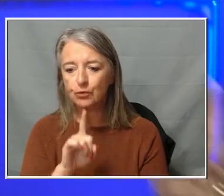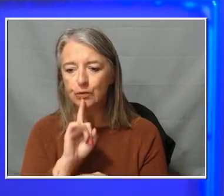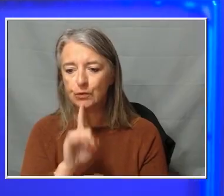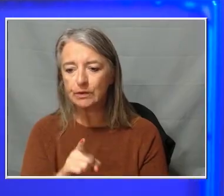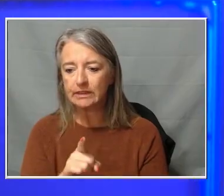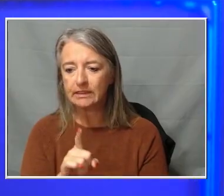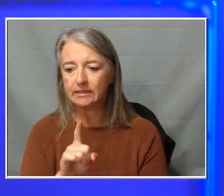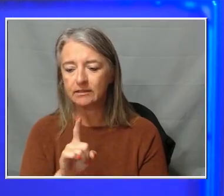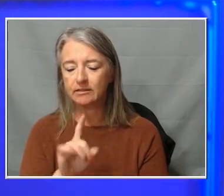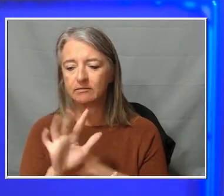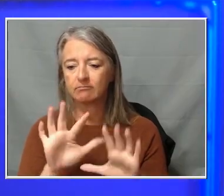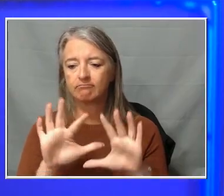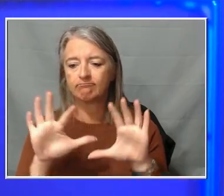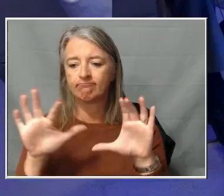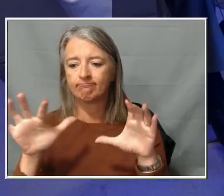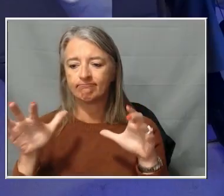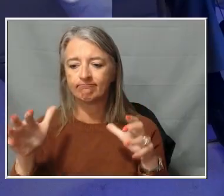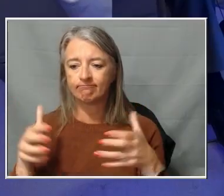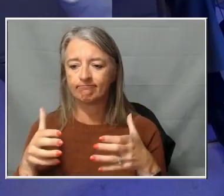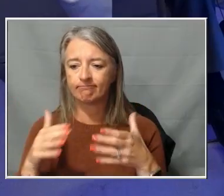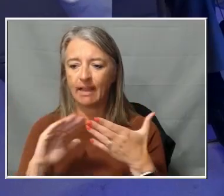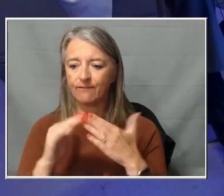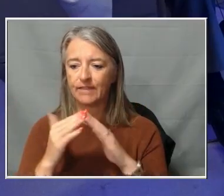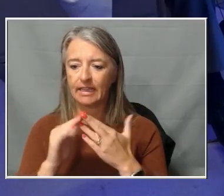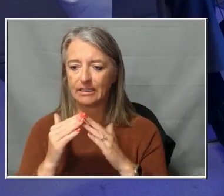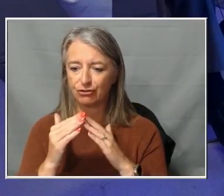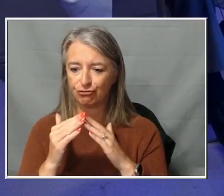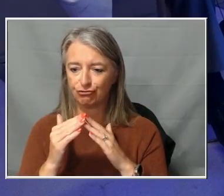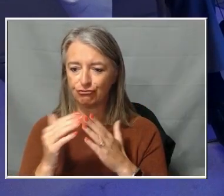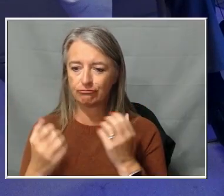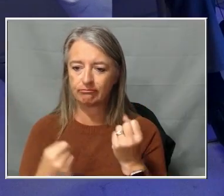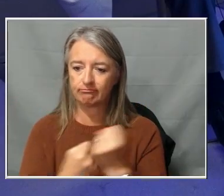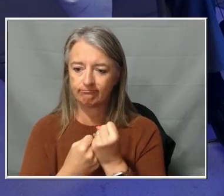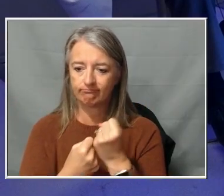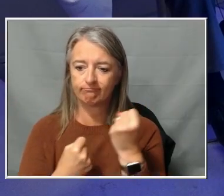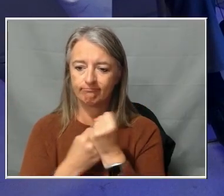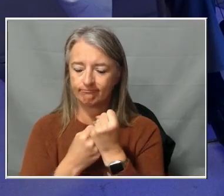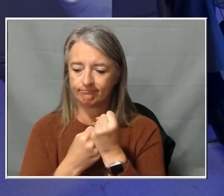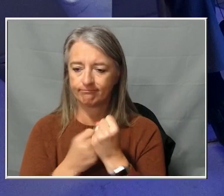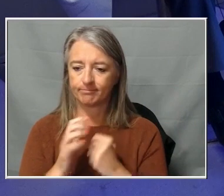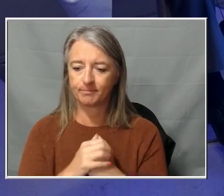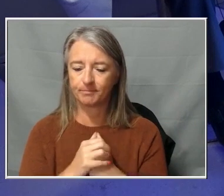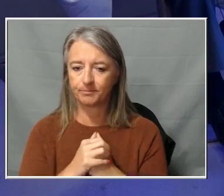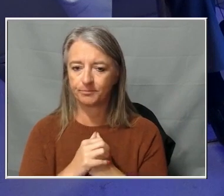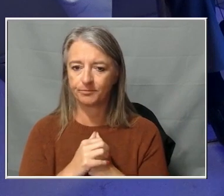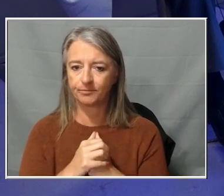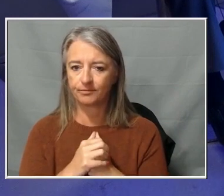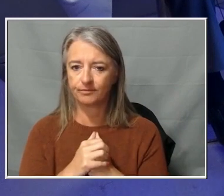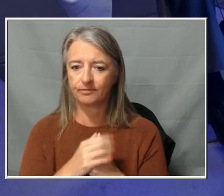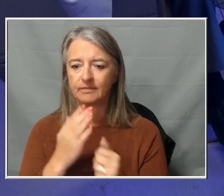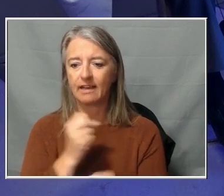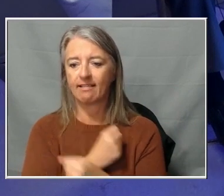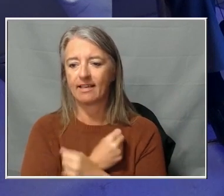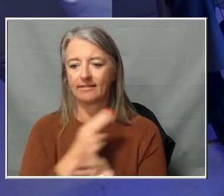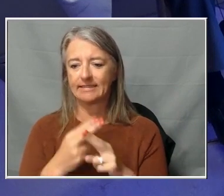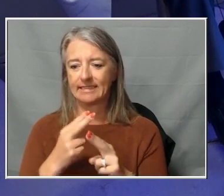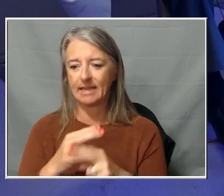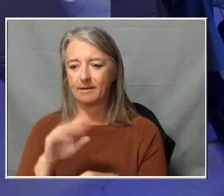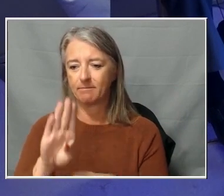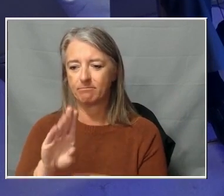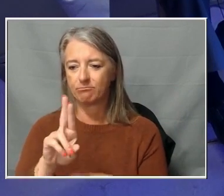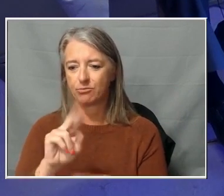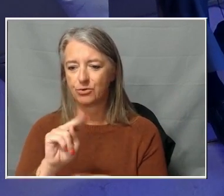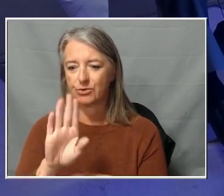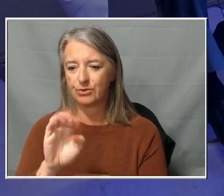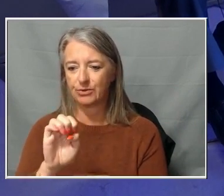a wraparound. It's the village family that they talk about. Yes, it was the village. Yeah, absolutely. I love his name is Bruce, by the way. How adorable is